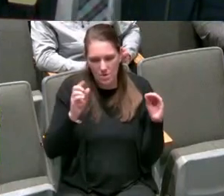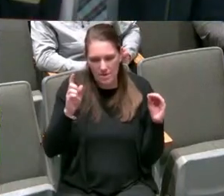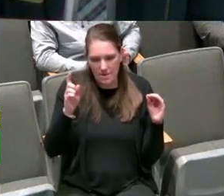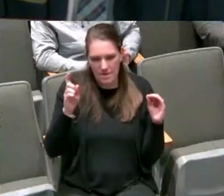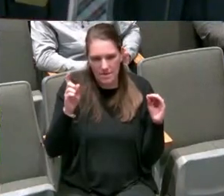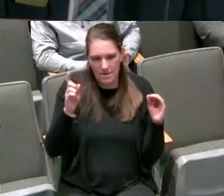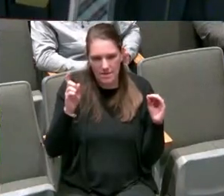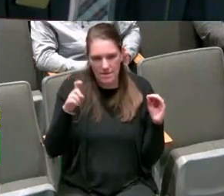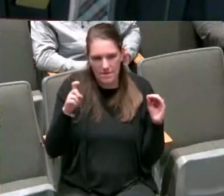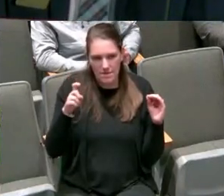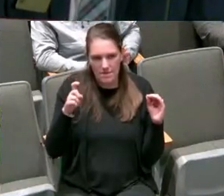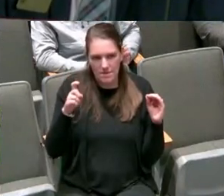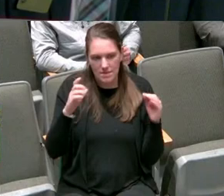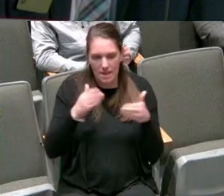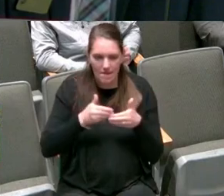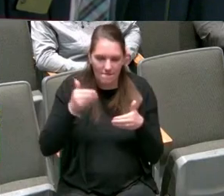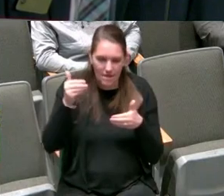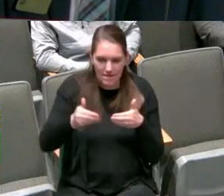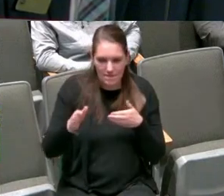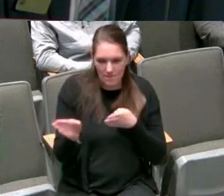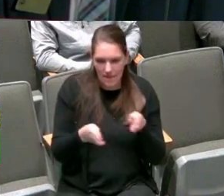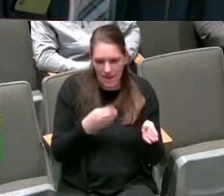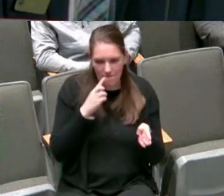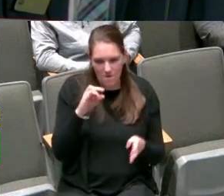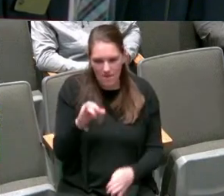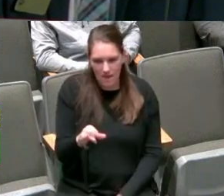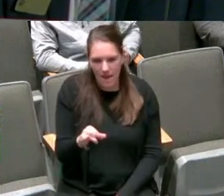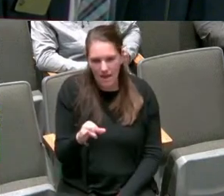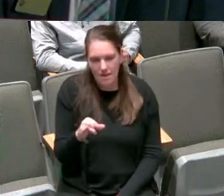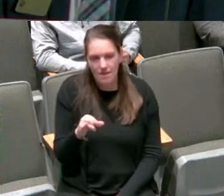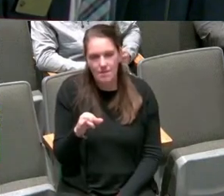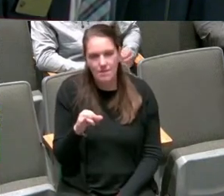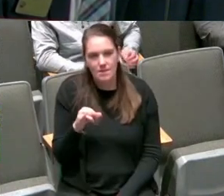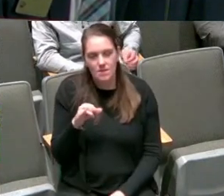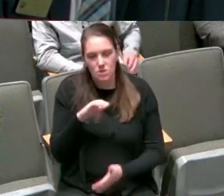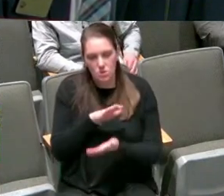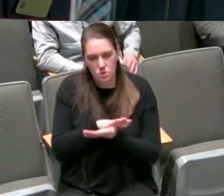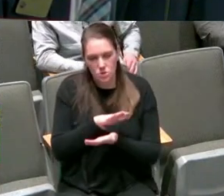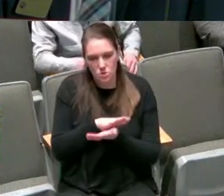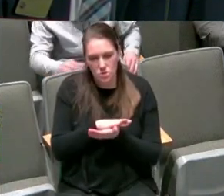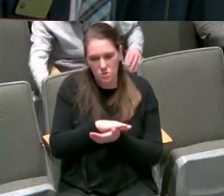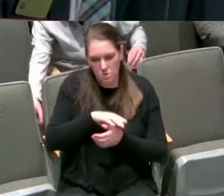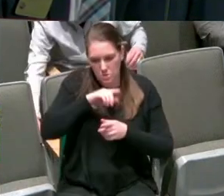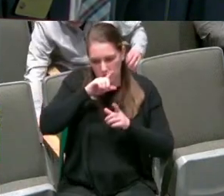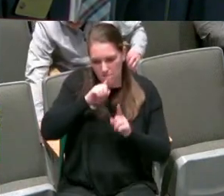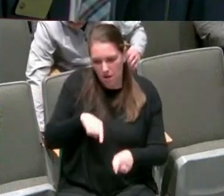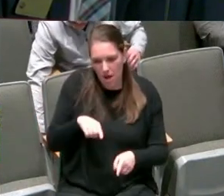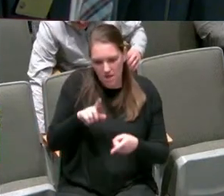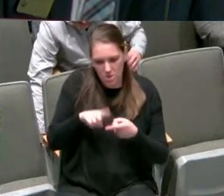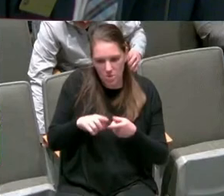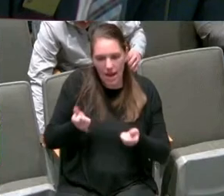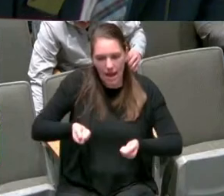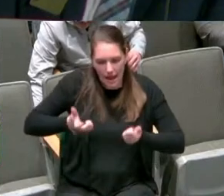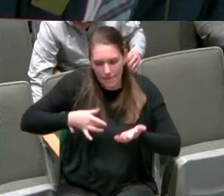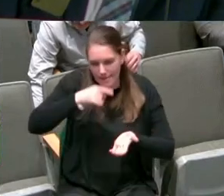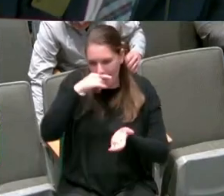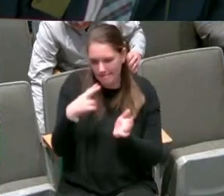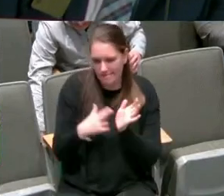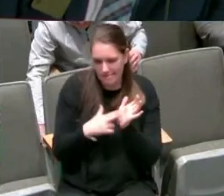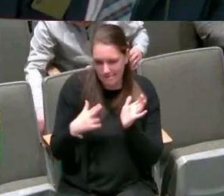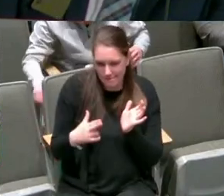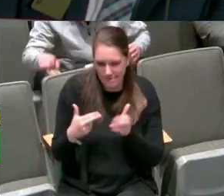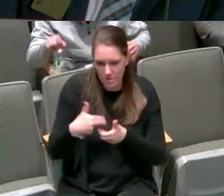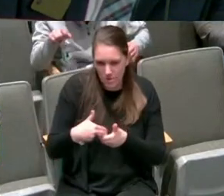Advanced planning to be done for that so they re the schools react to their enrollments um